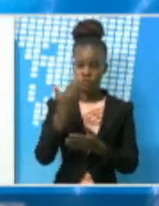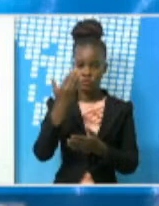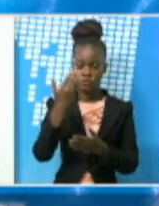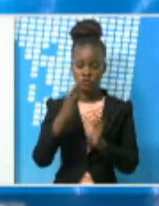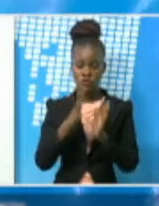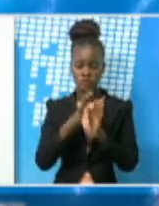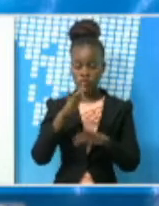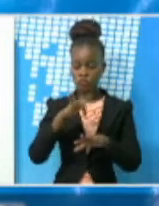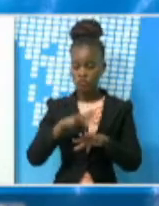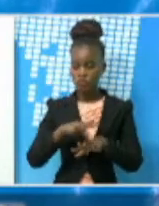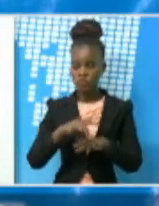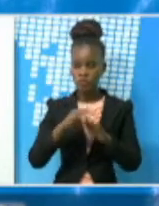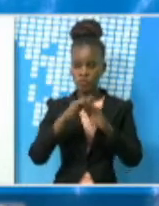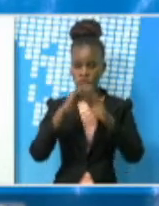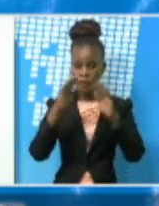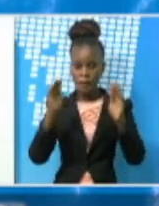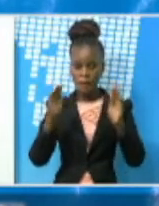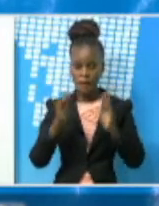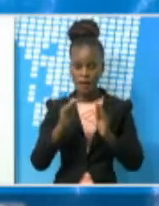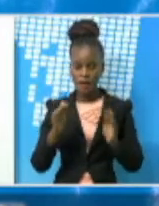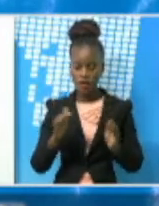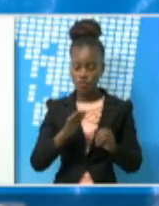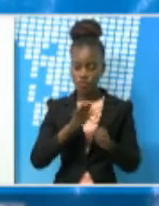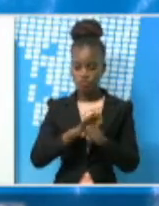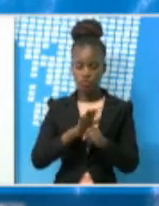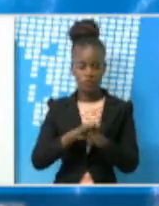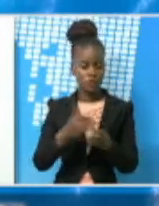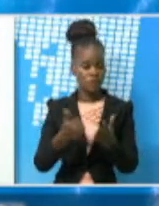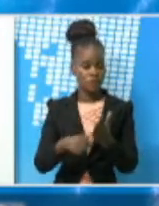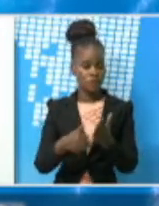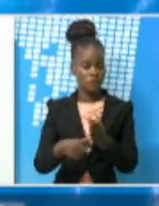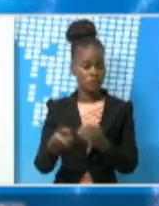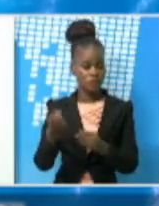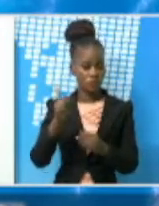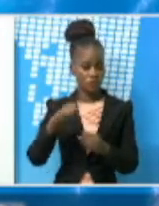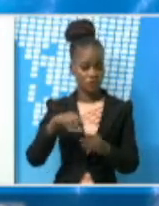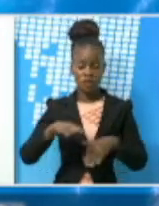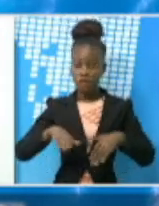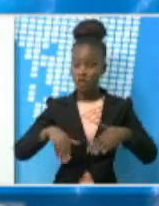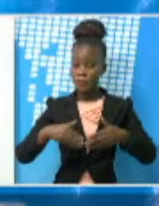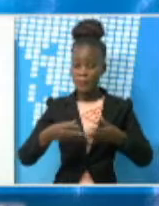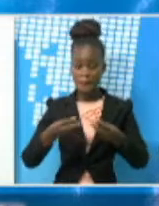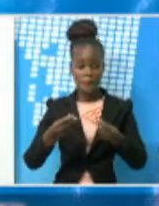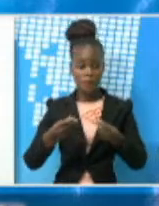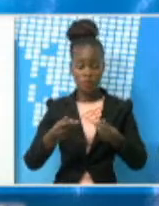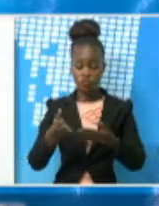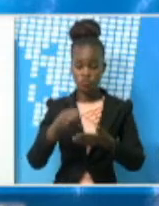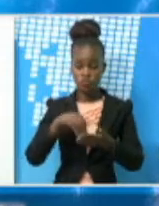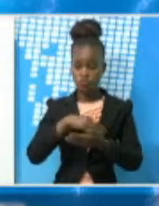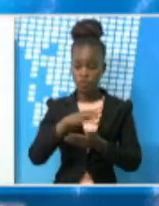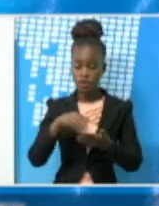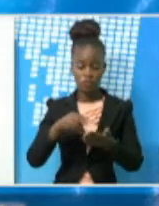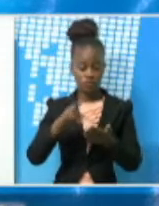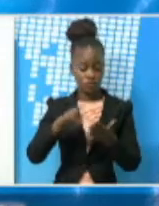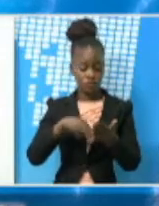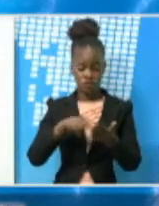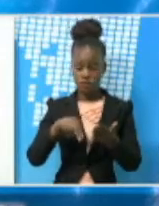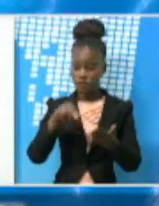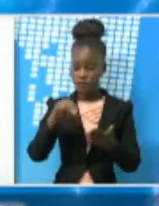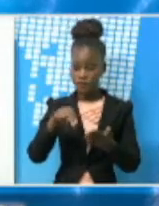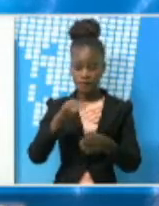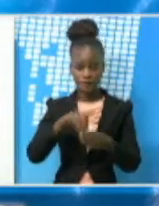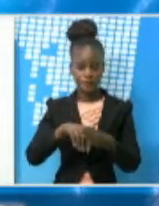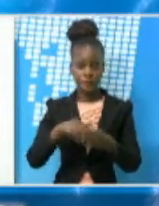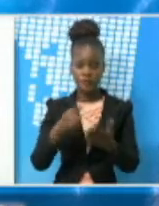that creates a lot of other challenges in the industry, including the interest rates. The general default rate in Uganda is